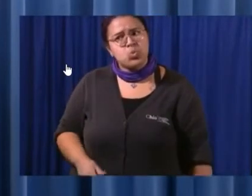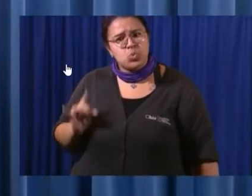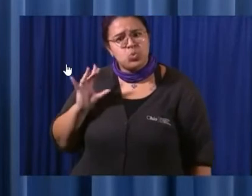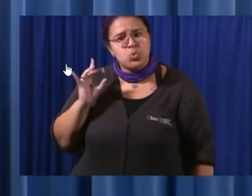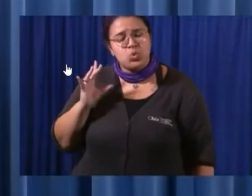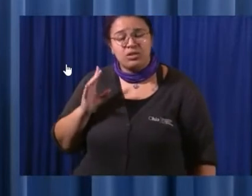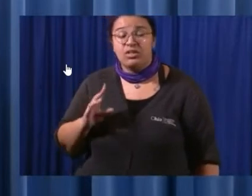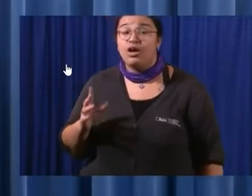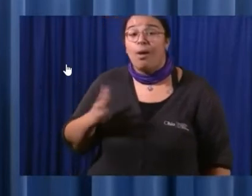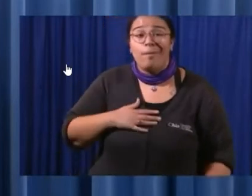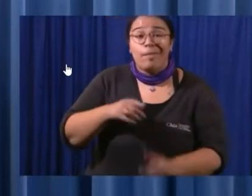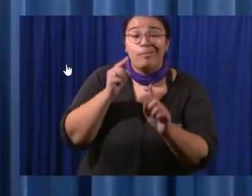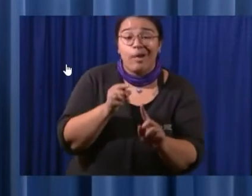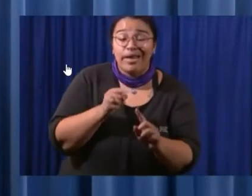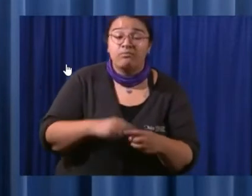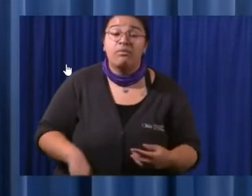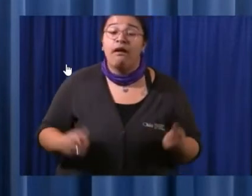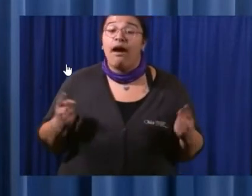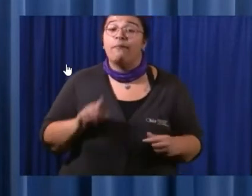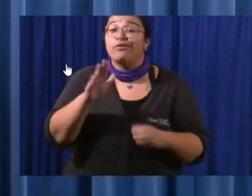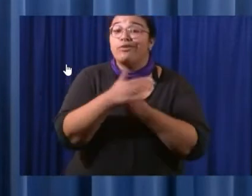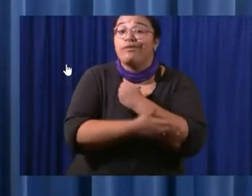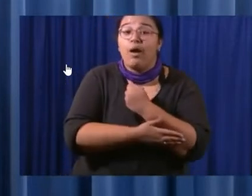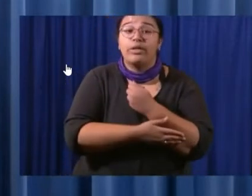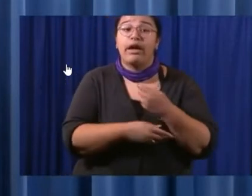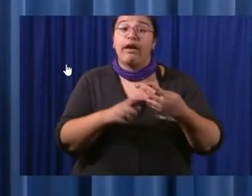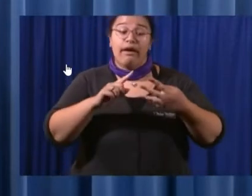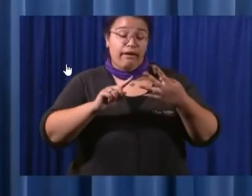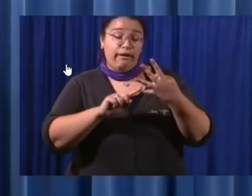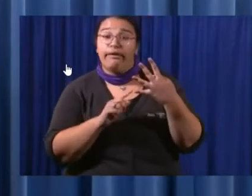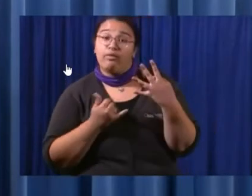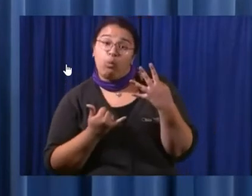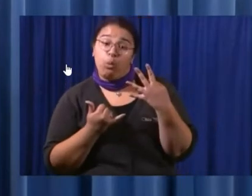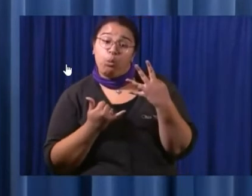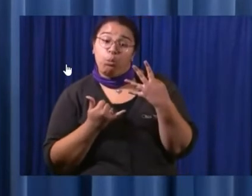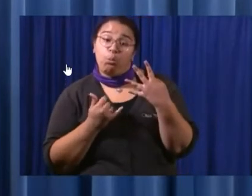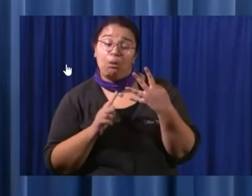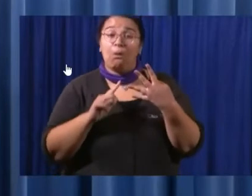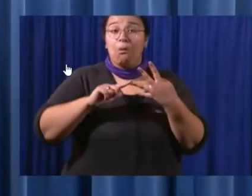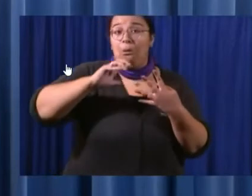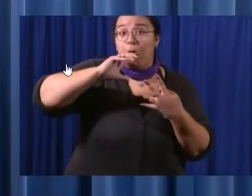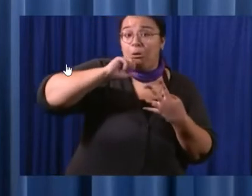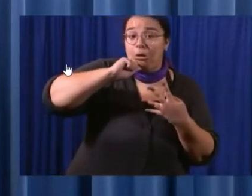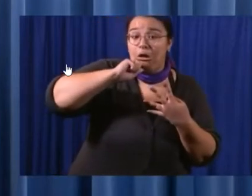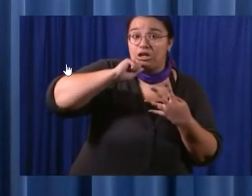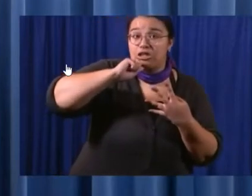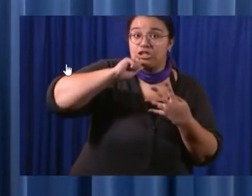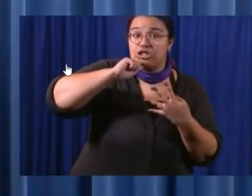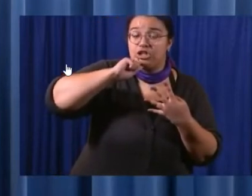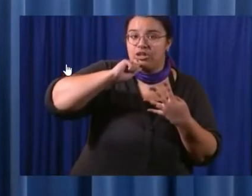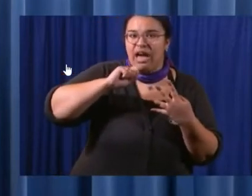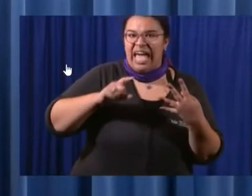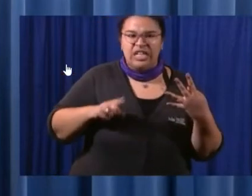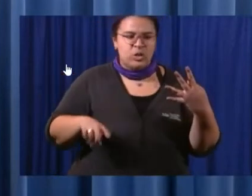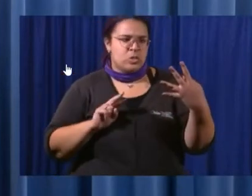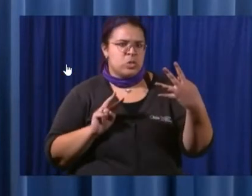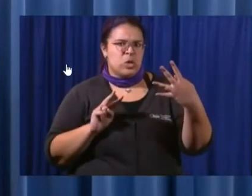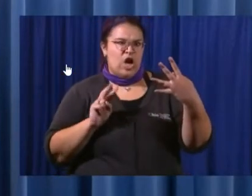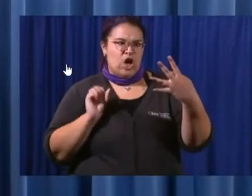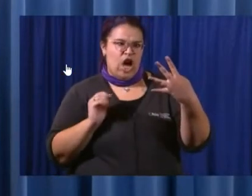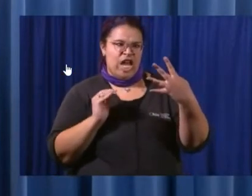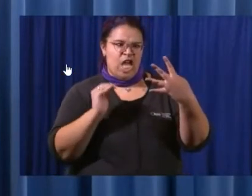orange, if you live in an orange county or a yellow county, and you don't want to move up and see things get worse,